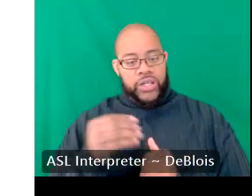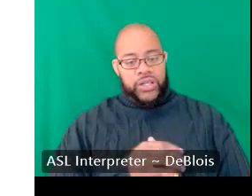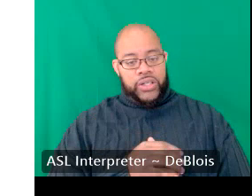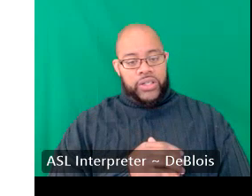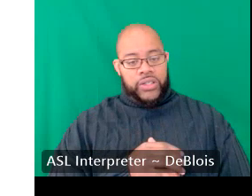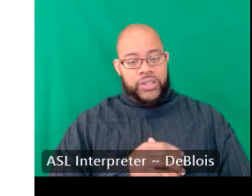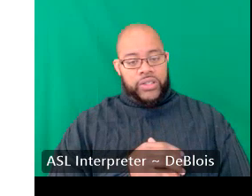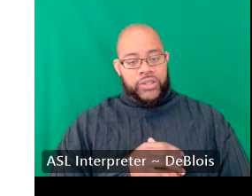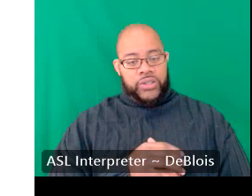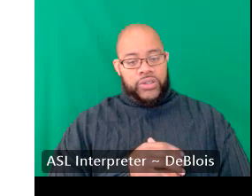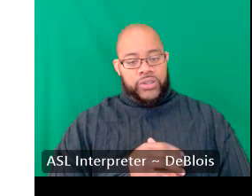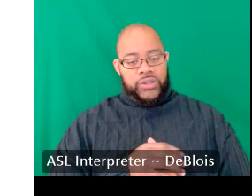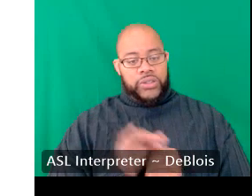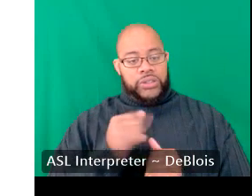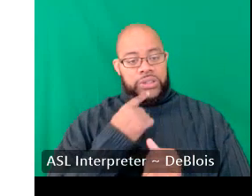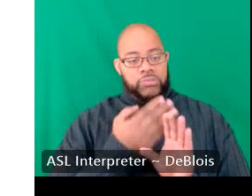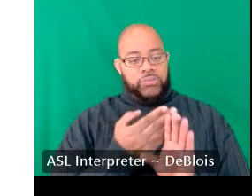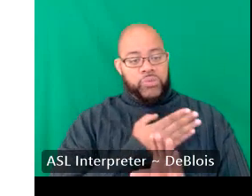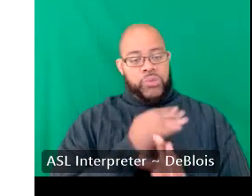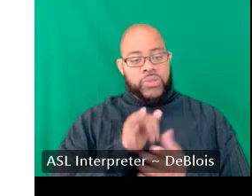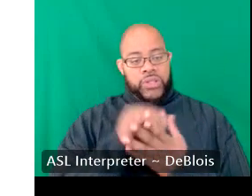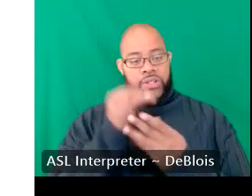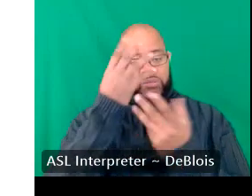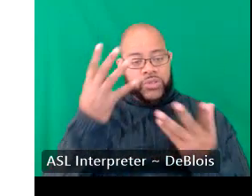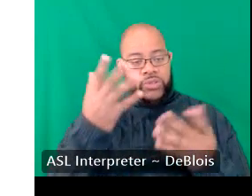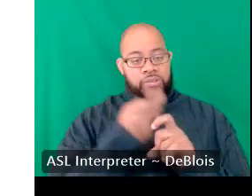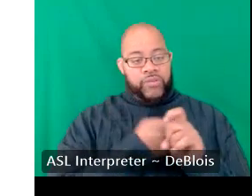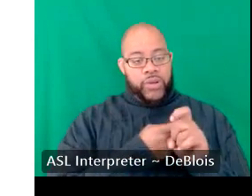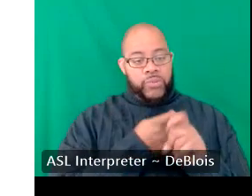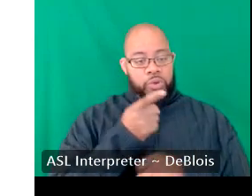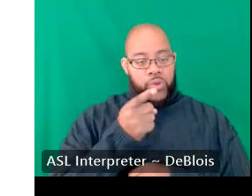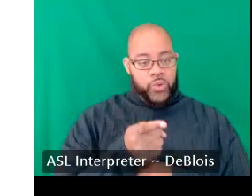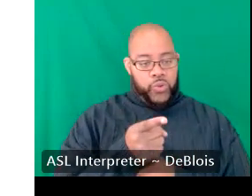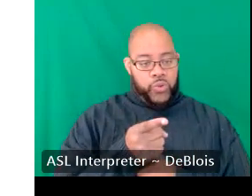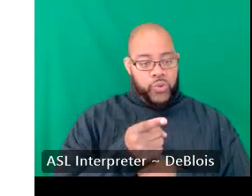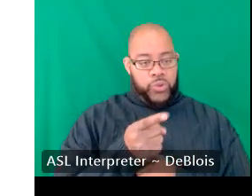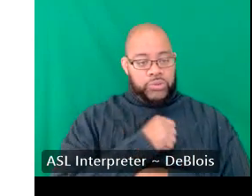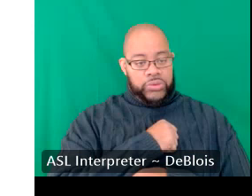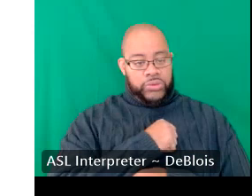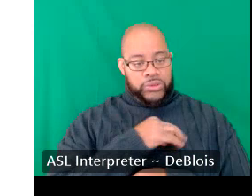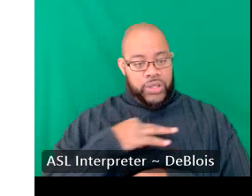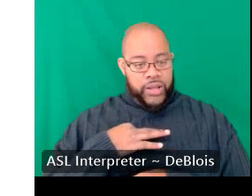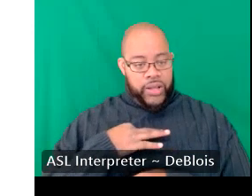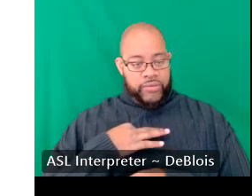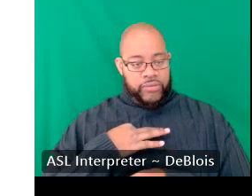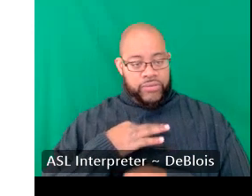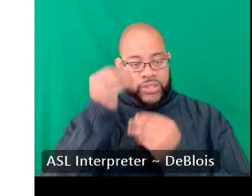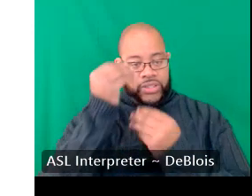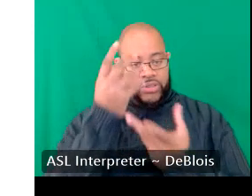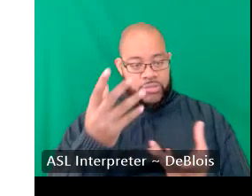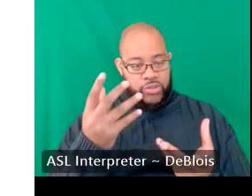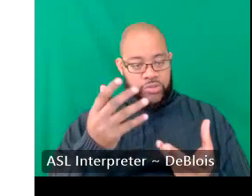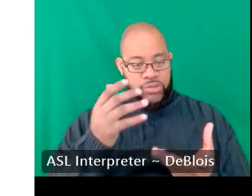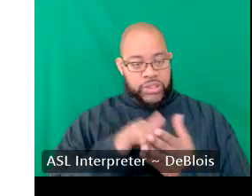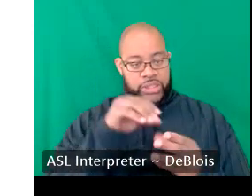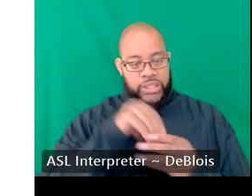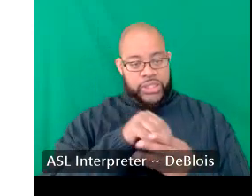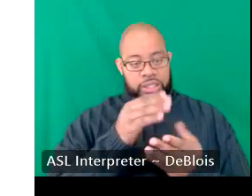basically as I've said before, this information is from you, the staff. The information that is in the